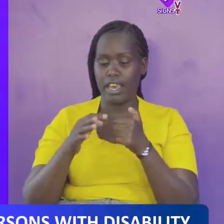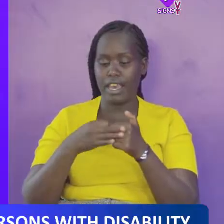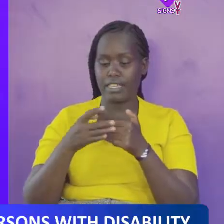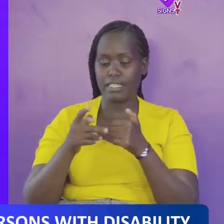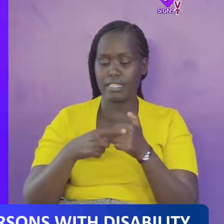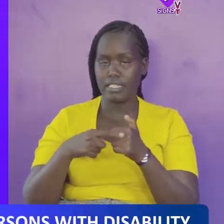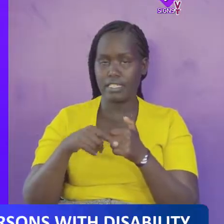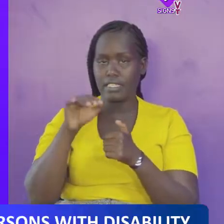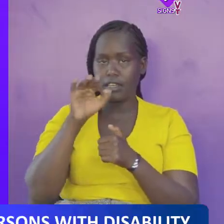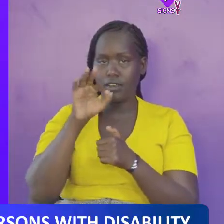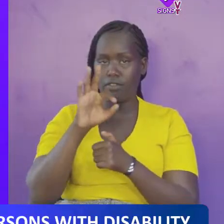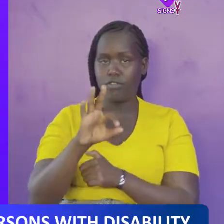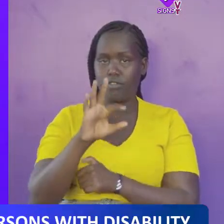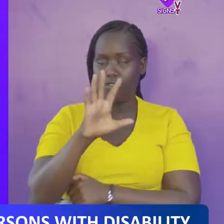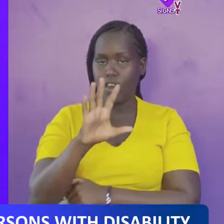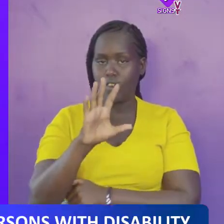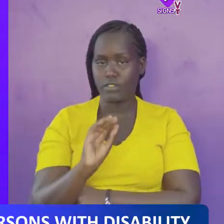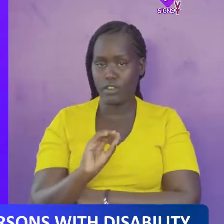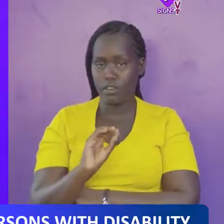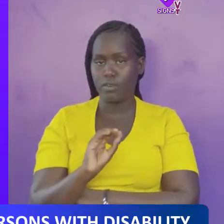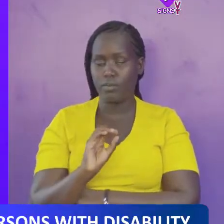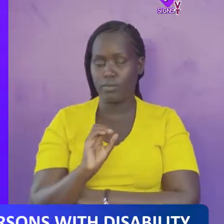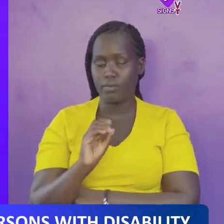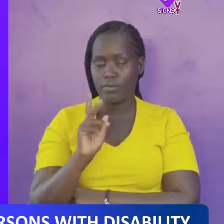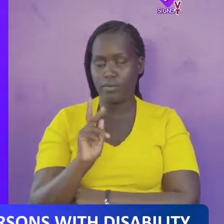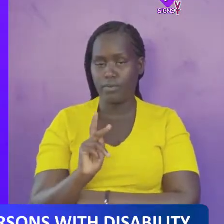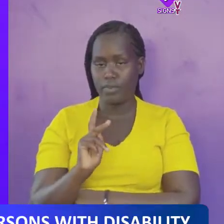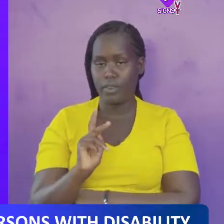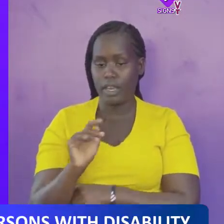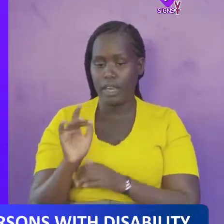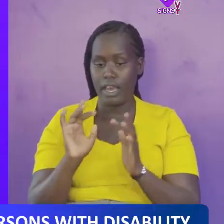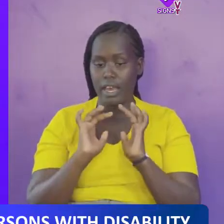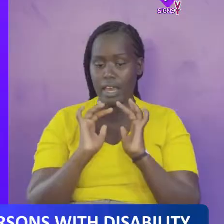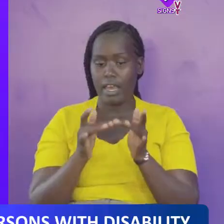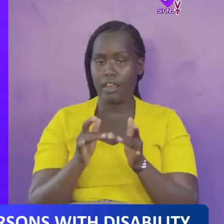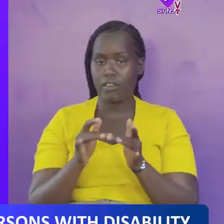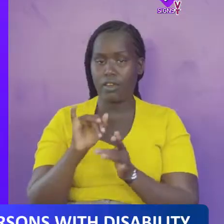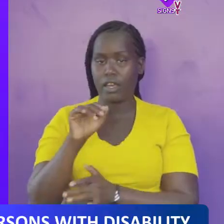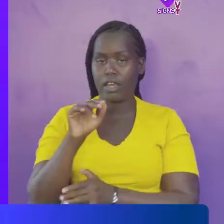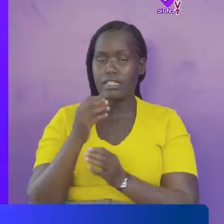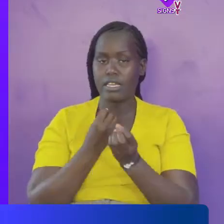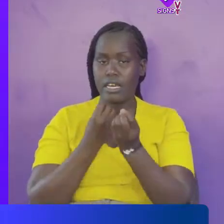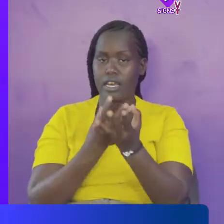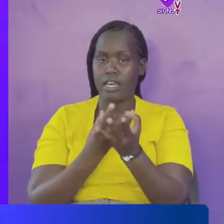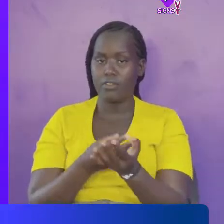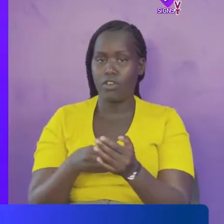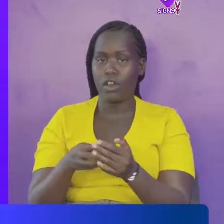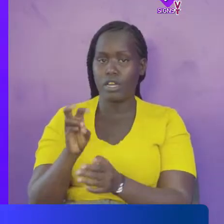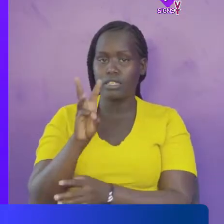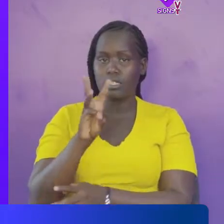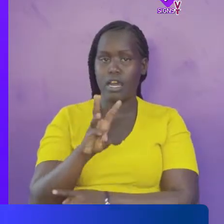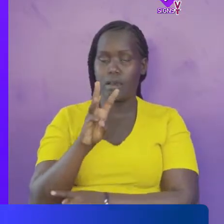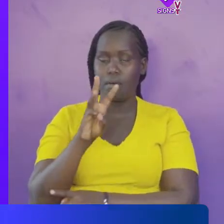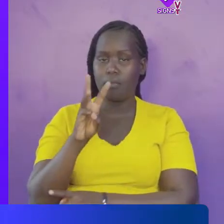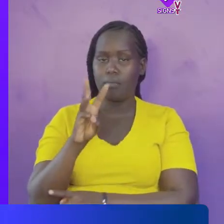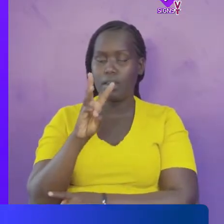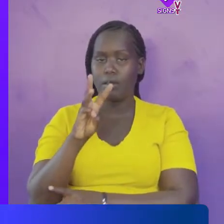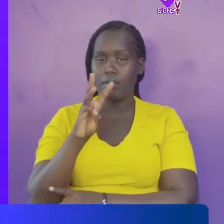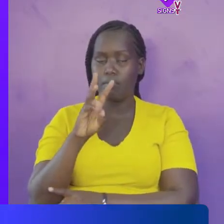868450. Okay. Email is info@wcc.go.ke.